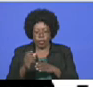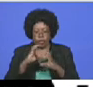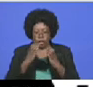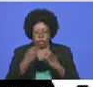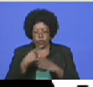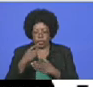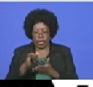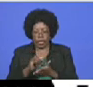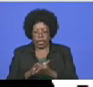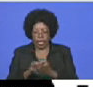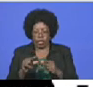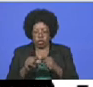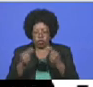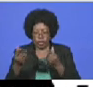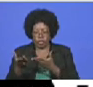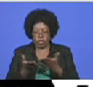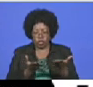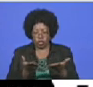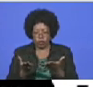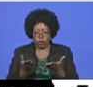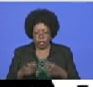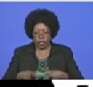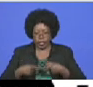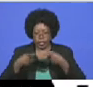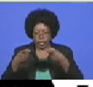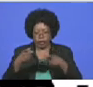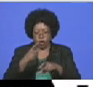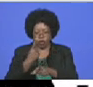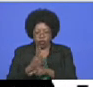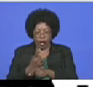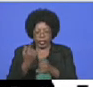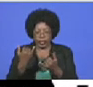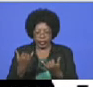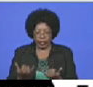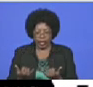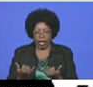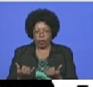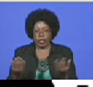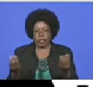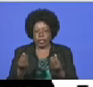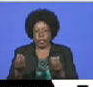says it believes that the greatest service that it can provide at this time is no service.